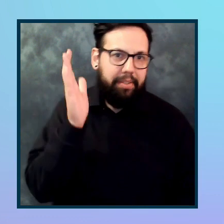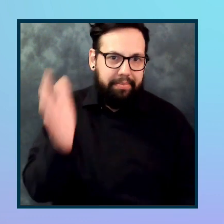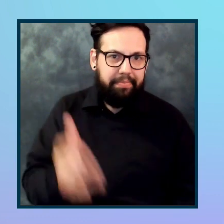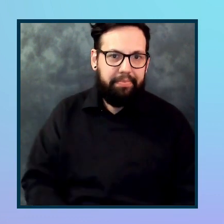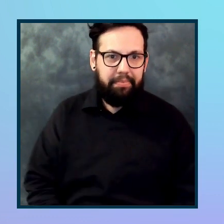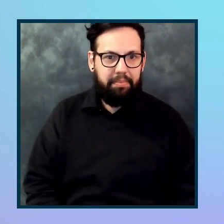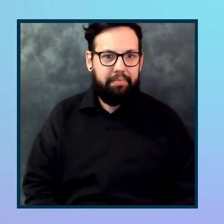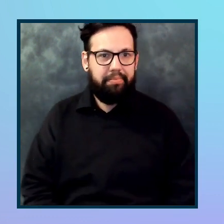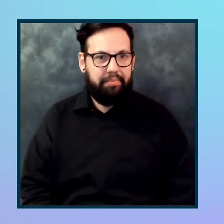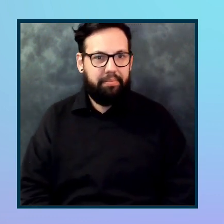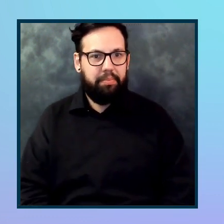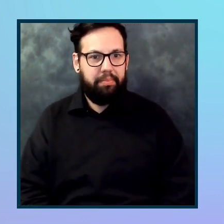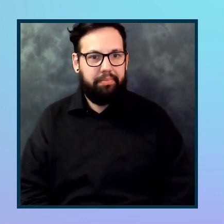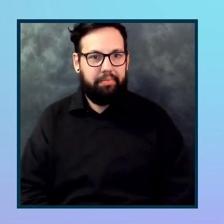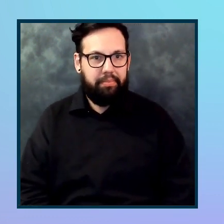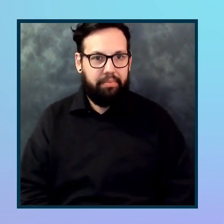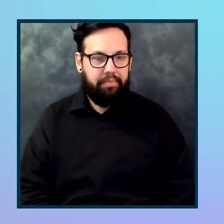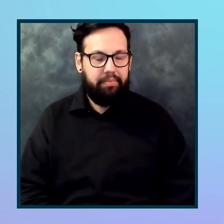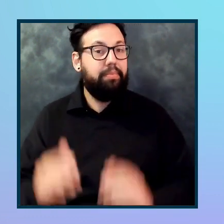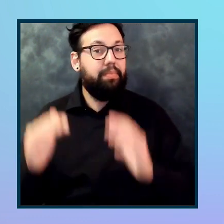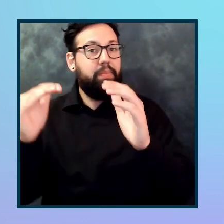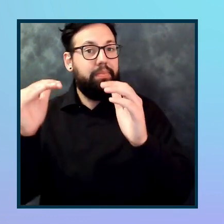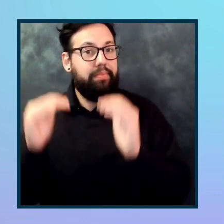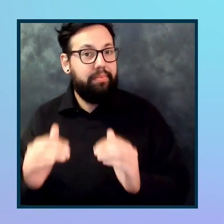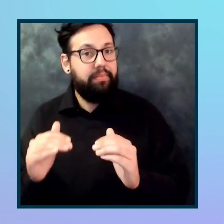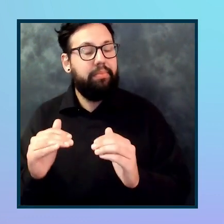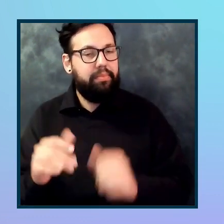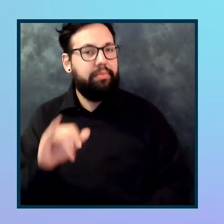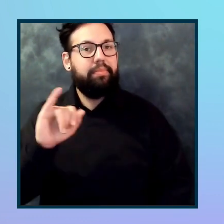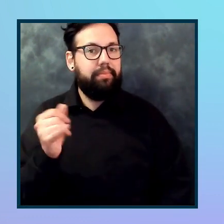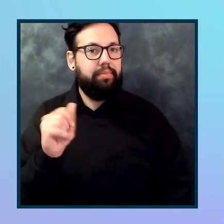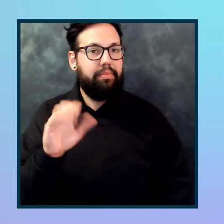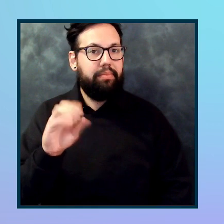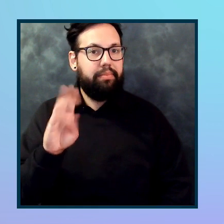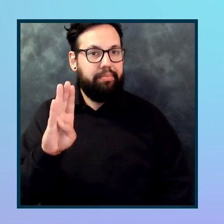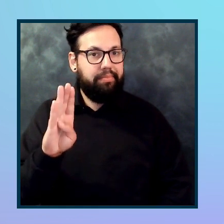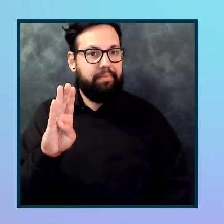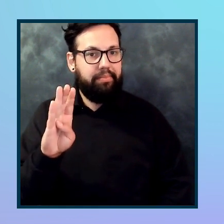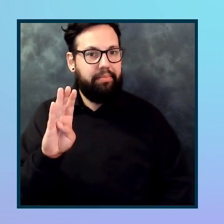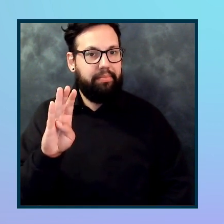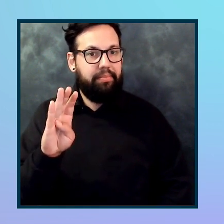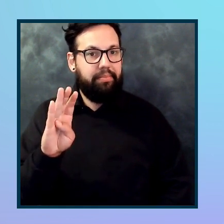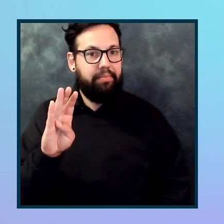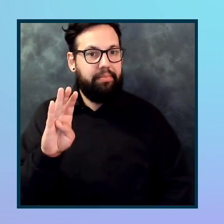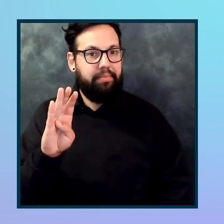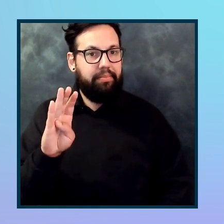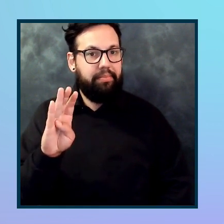All right. Next one we have is from Jacob. He says, or they say, as an